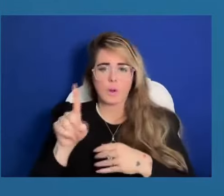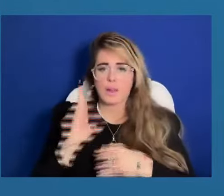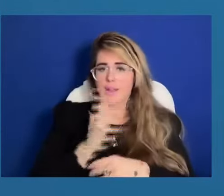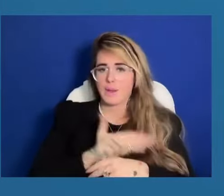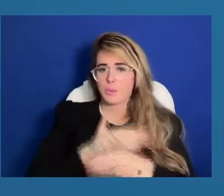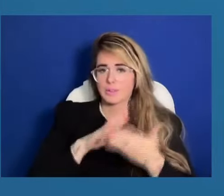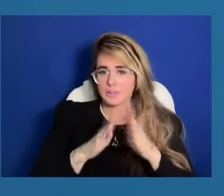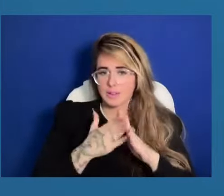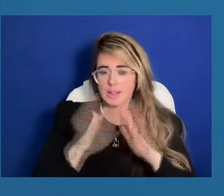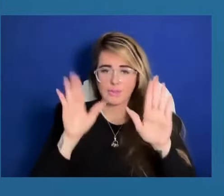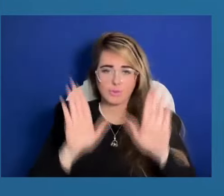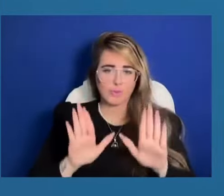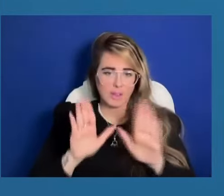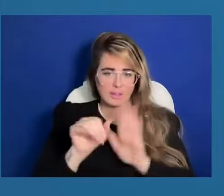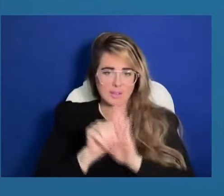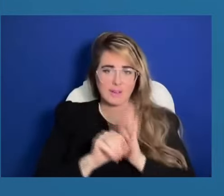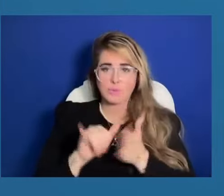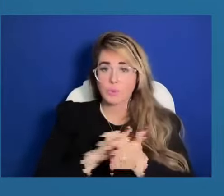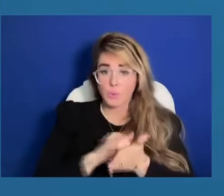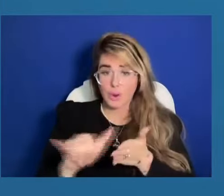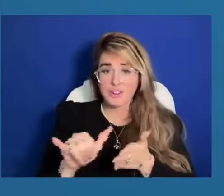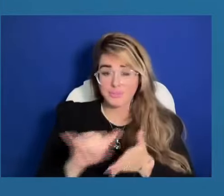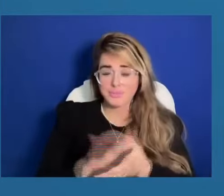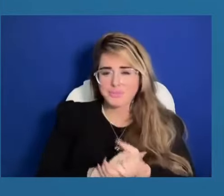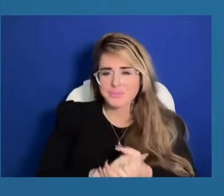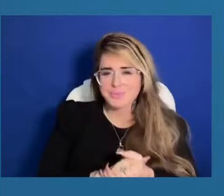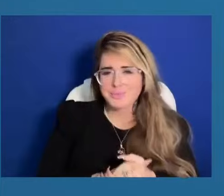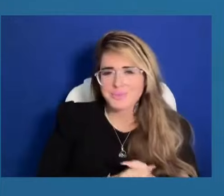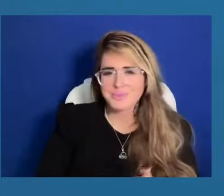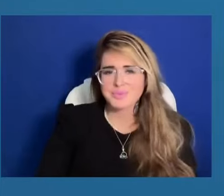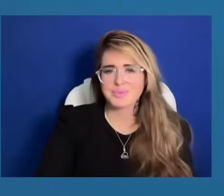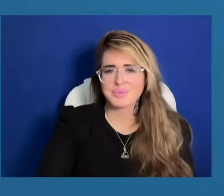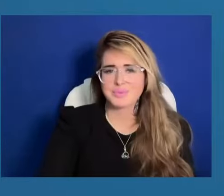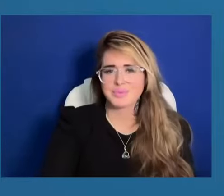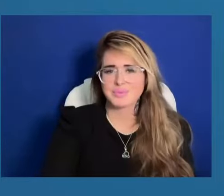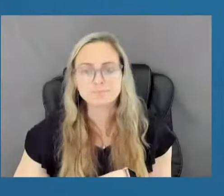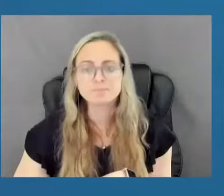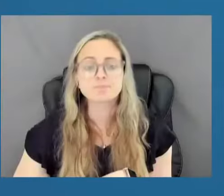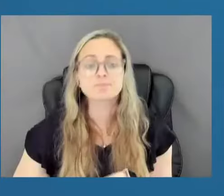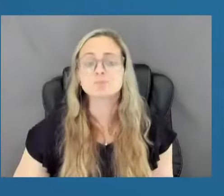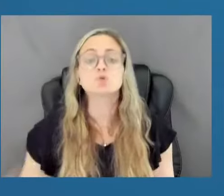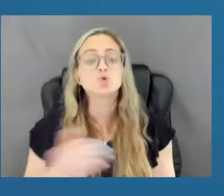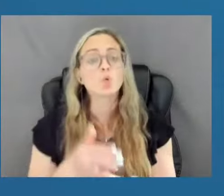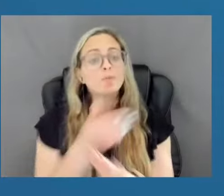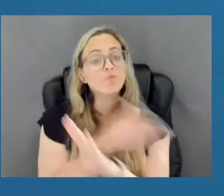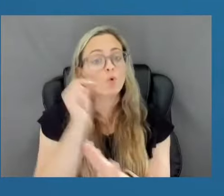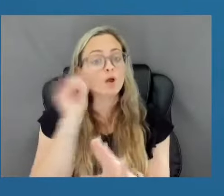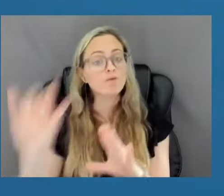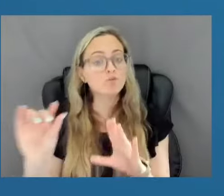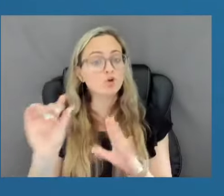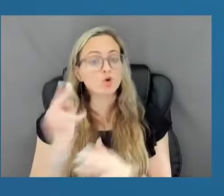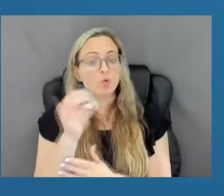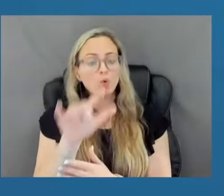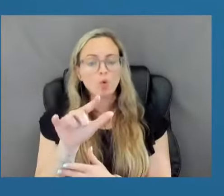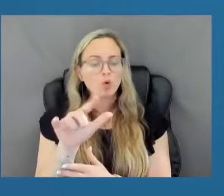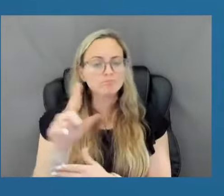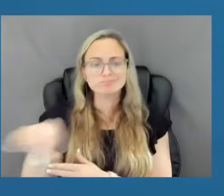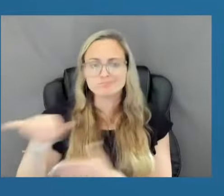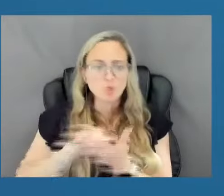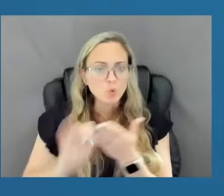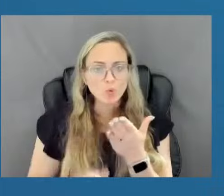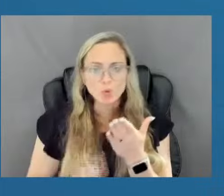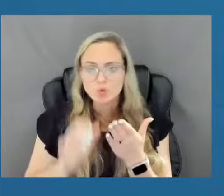and our great state of New York. You know, before Governor Hochul, New Yorkers were not privileged to be able to say